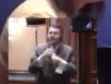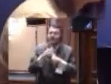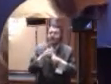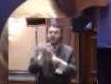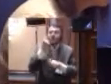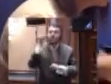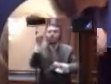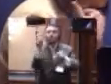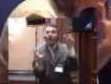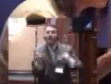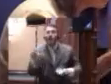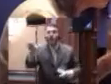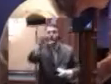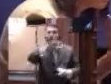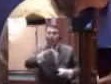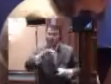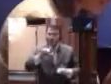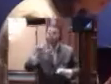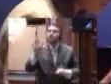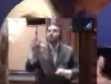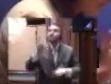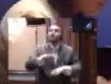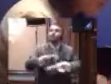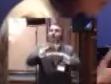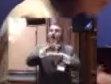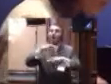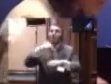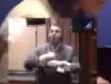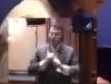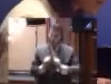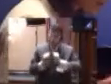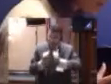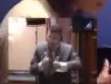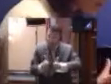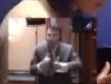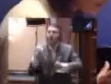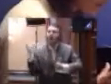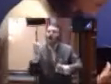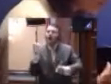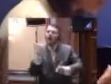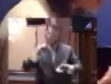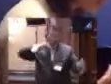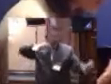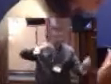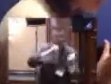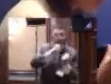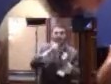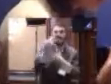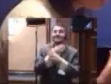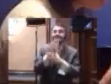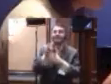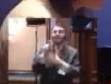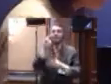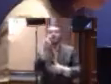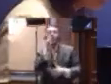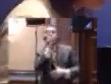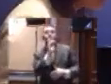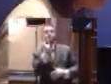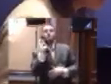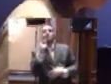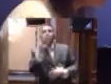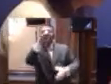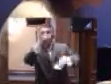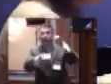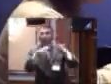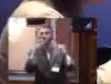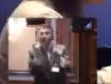the institutions that's necessary for the process of ensuring the drafting